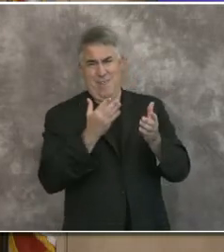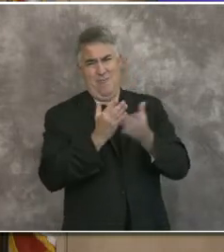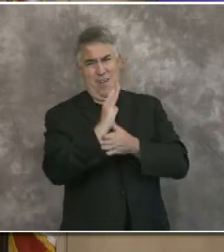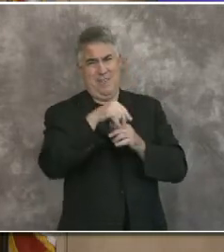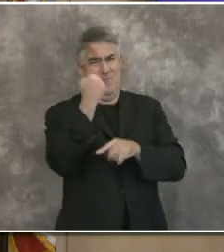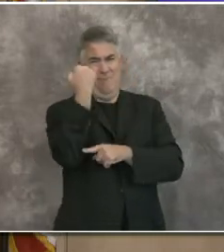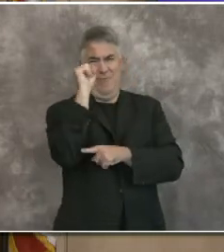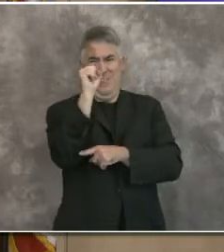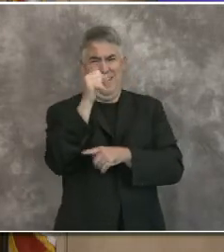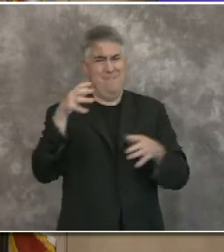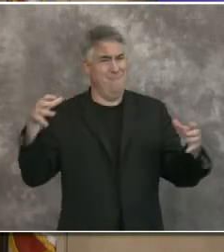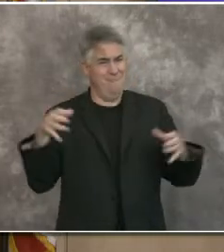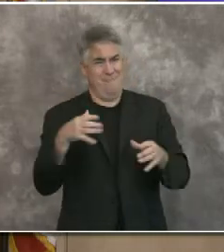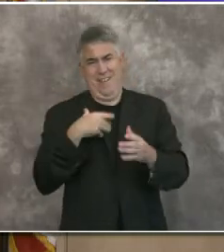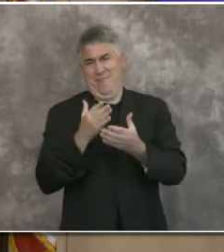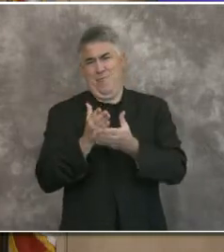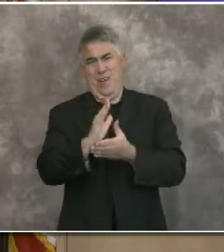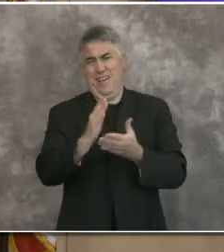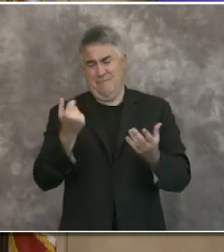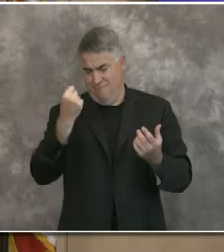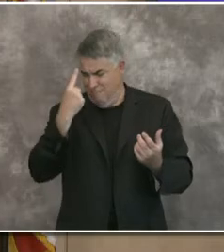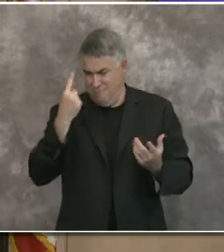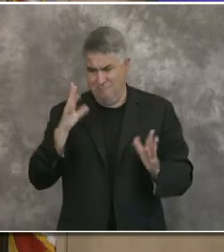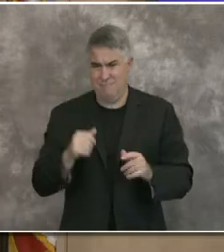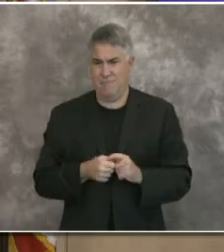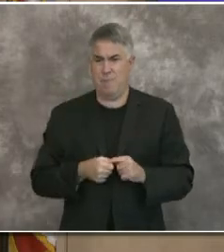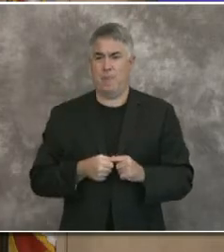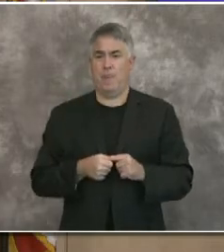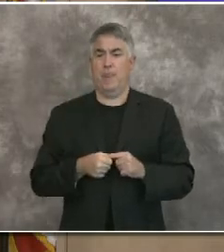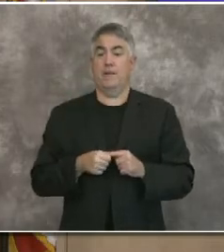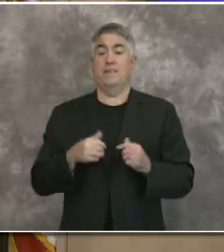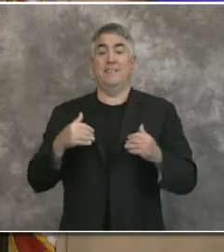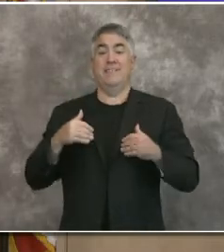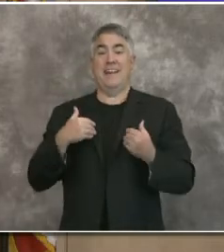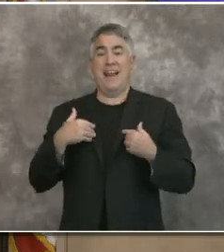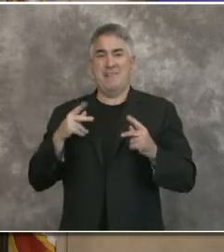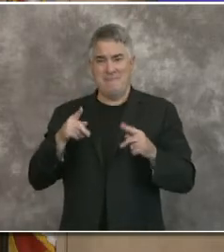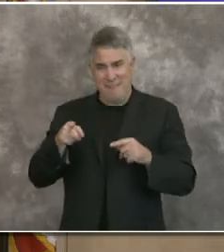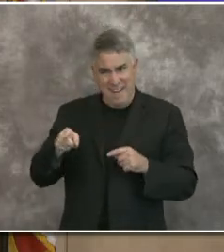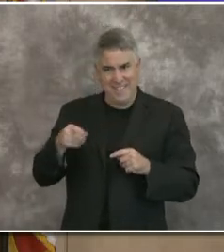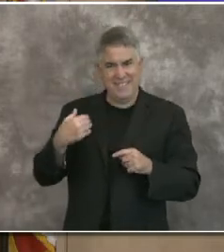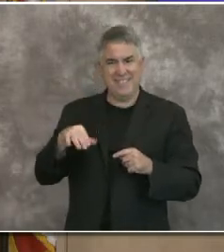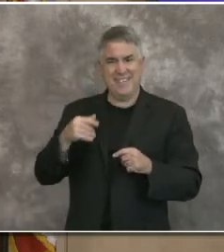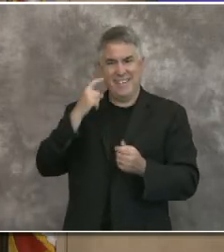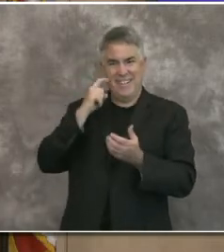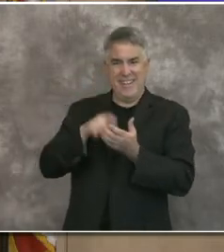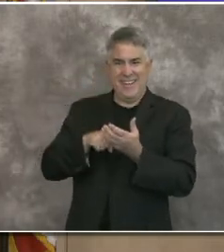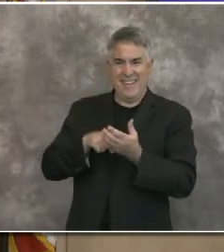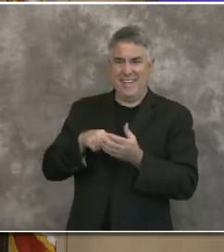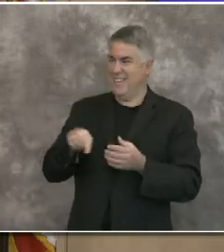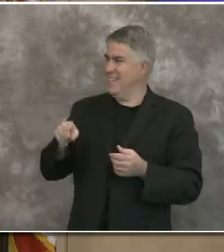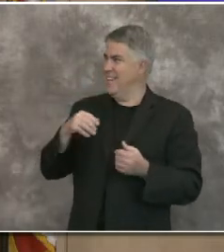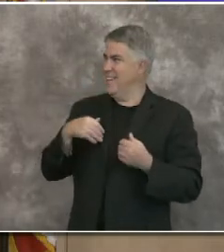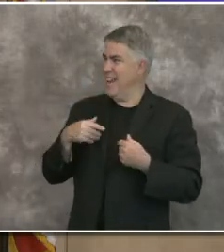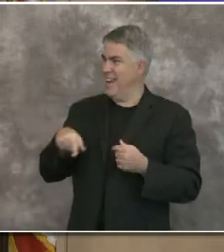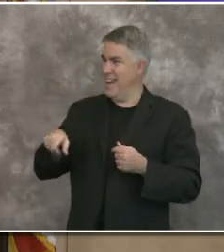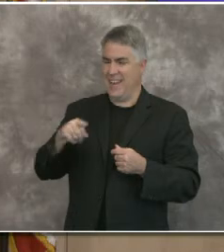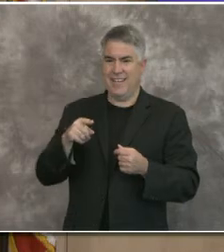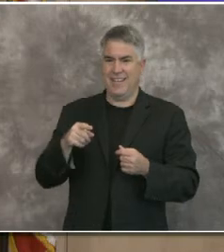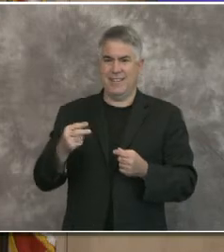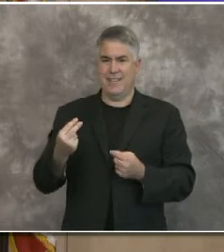seen, especially noticeable to me, was the younger people in these crowds and their energy and their